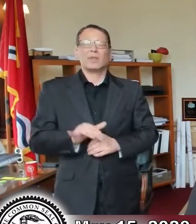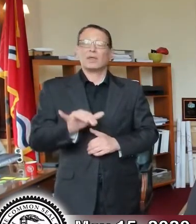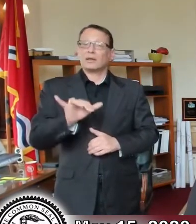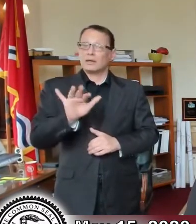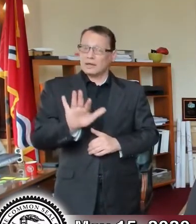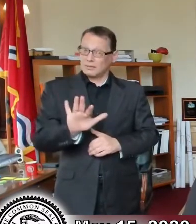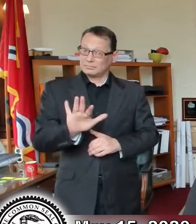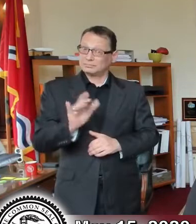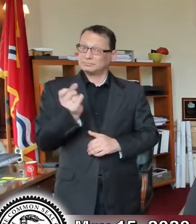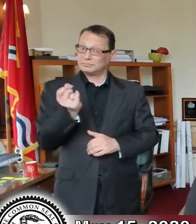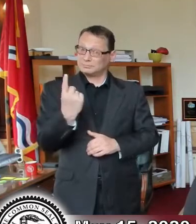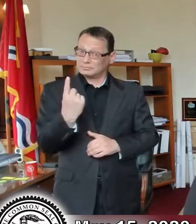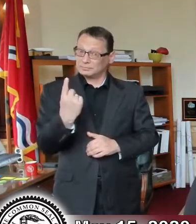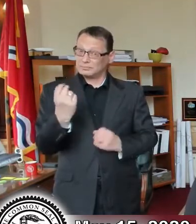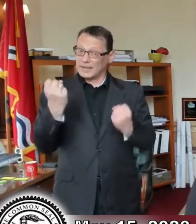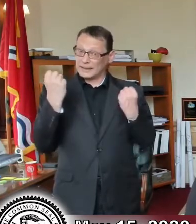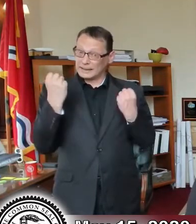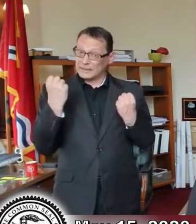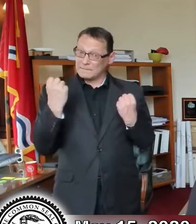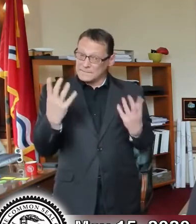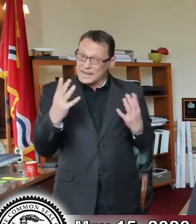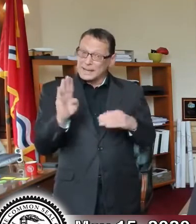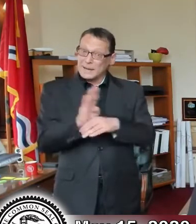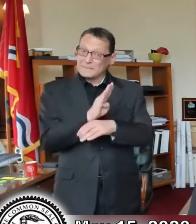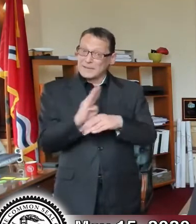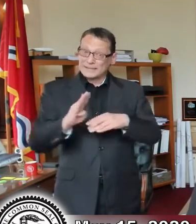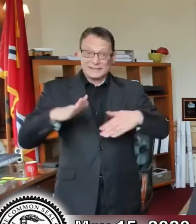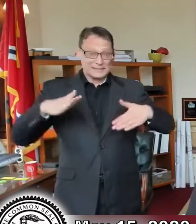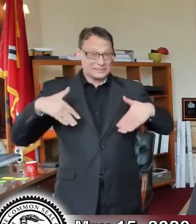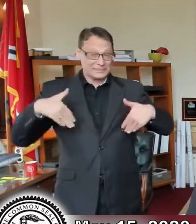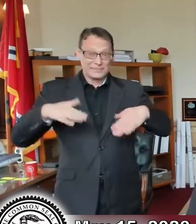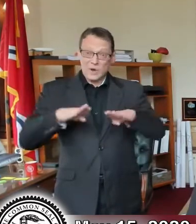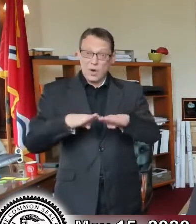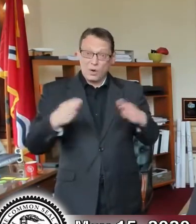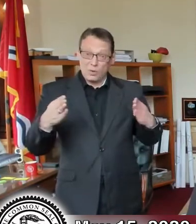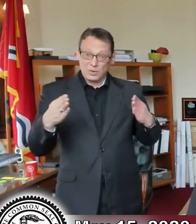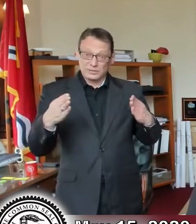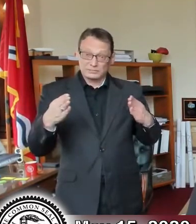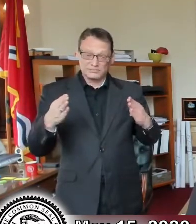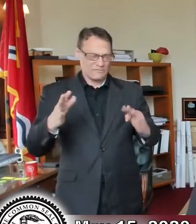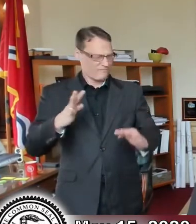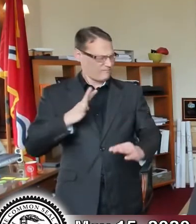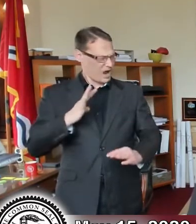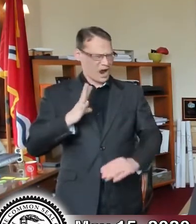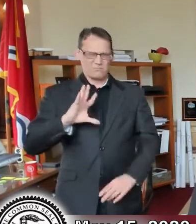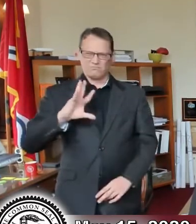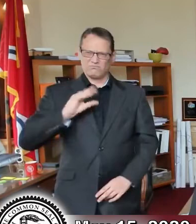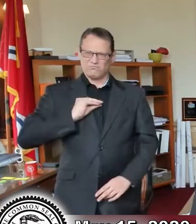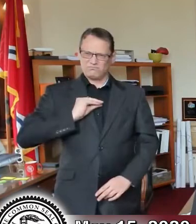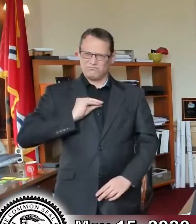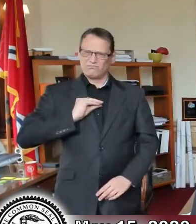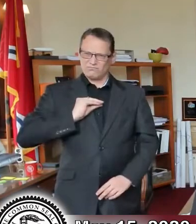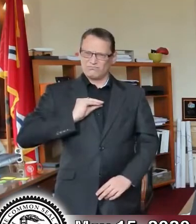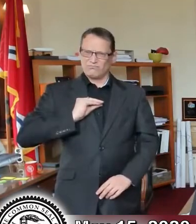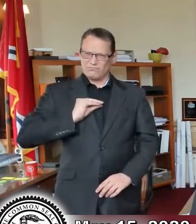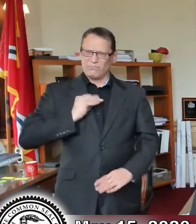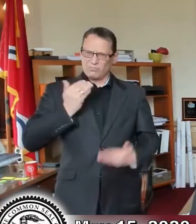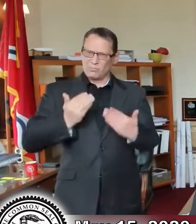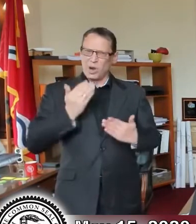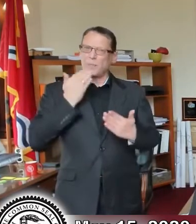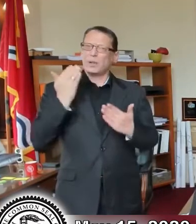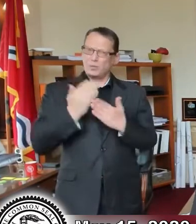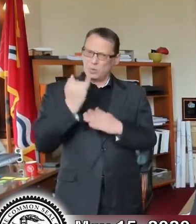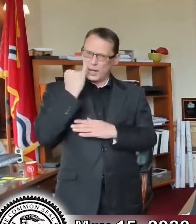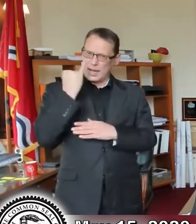lot of small businesses are not opening Monday, and I've heard from many of them, and that is perfectly fine. In fact, it's probably a good